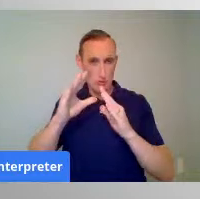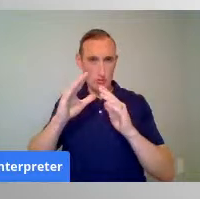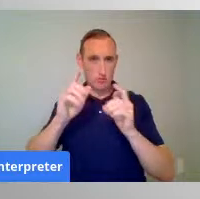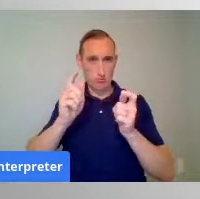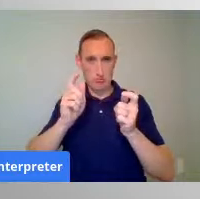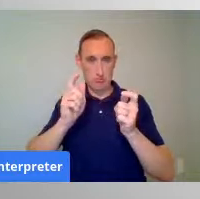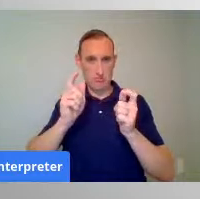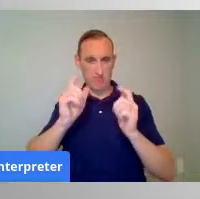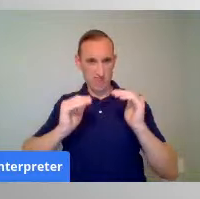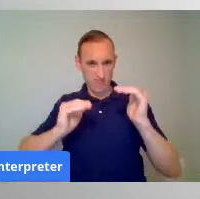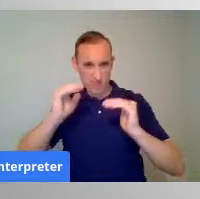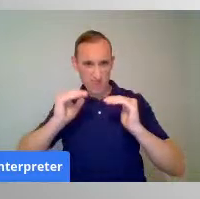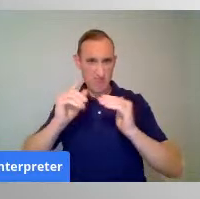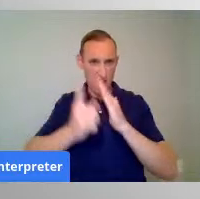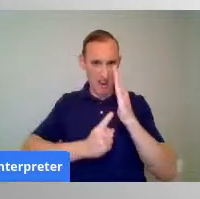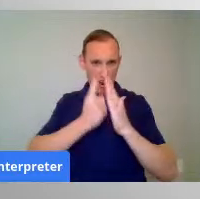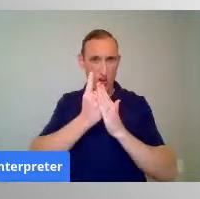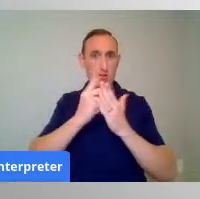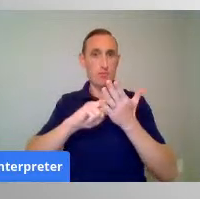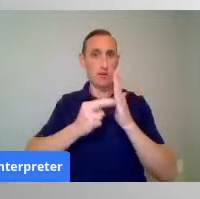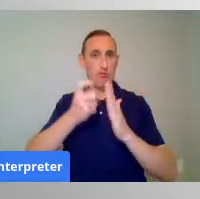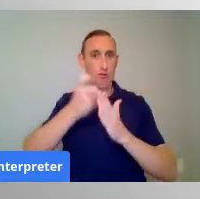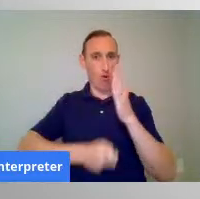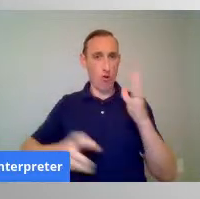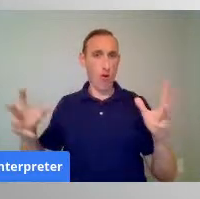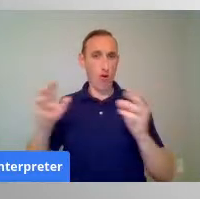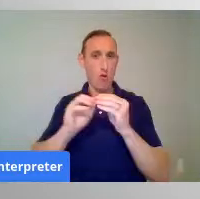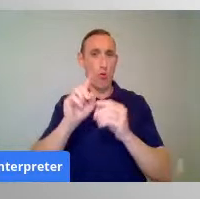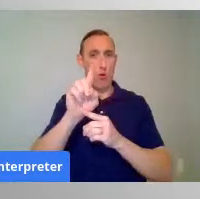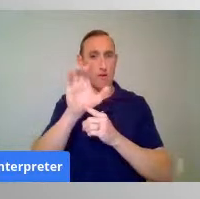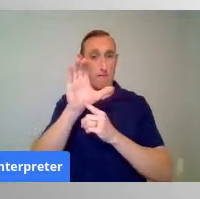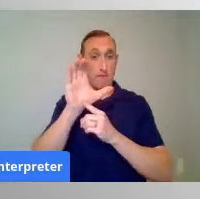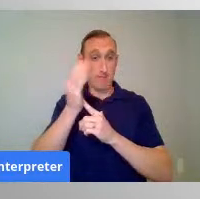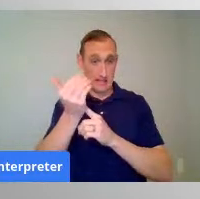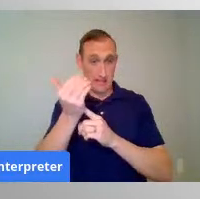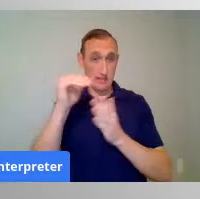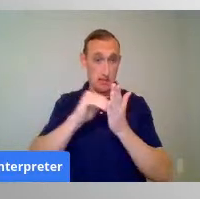at $115,000. Next slide.